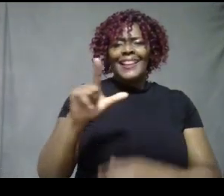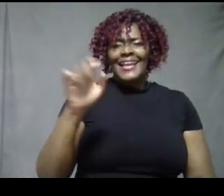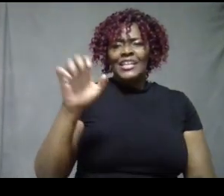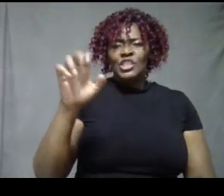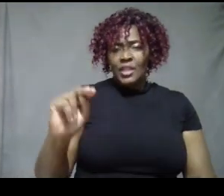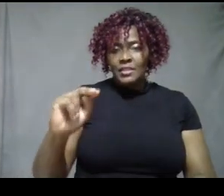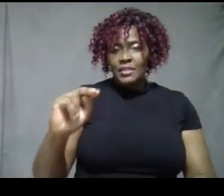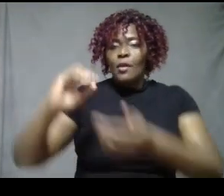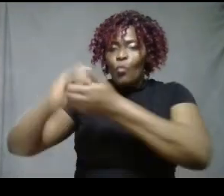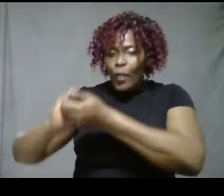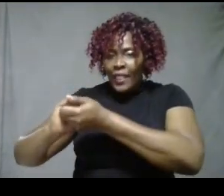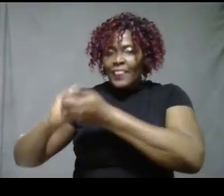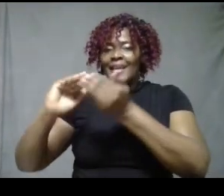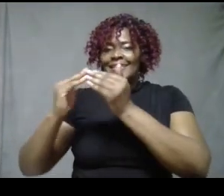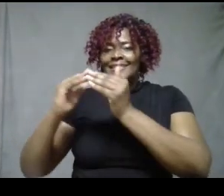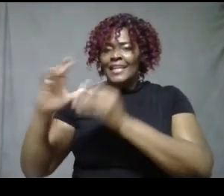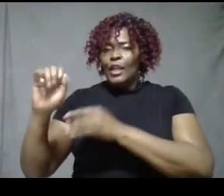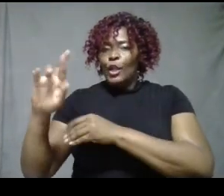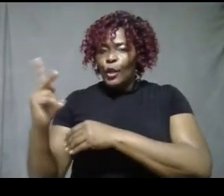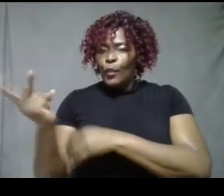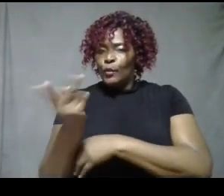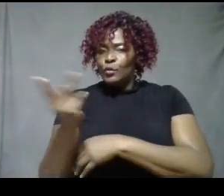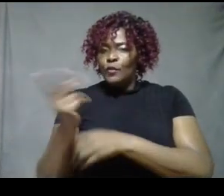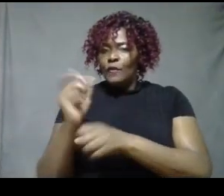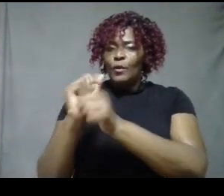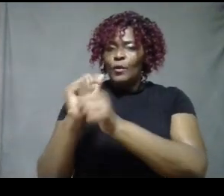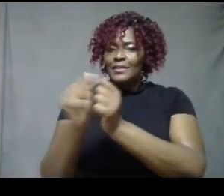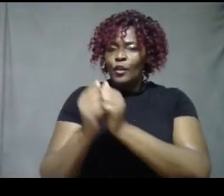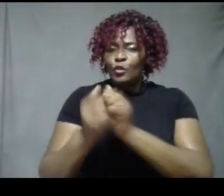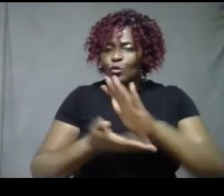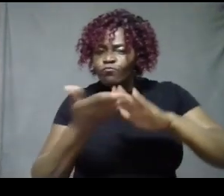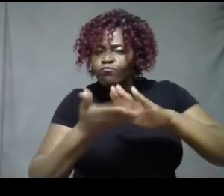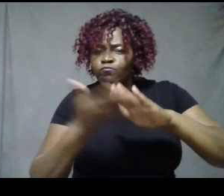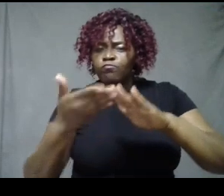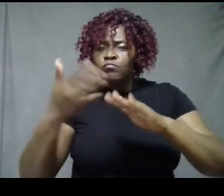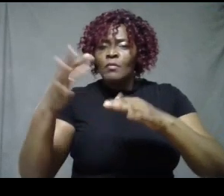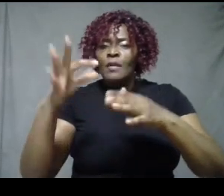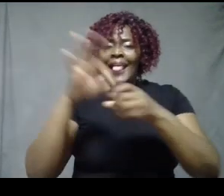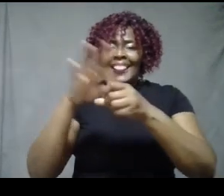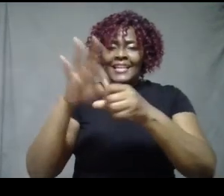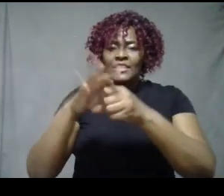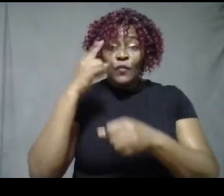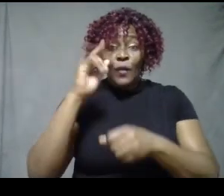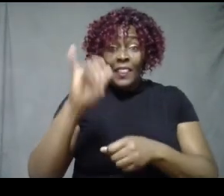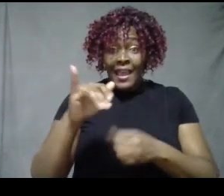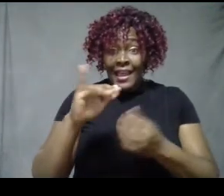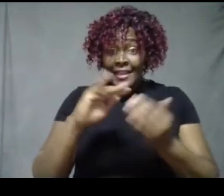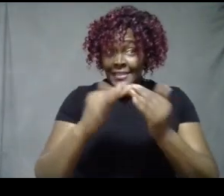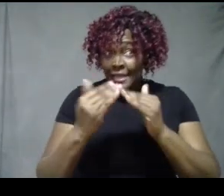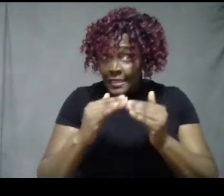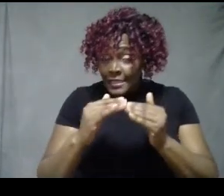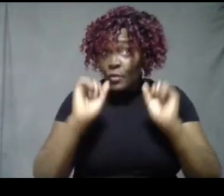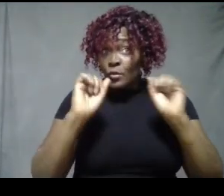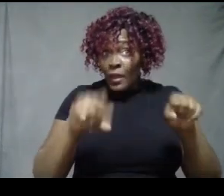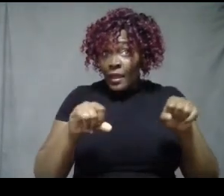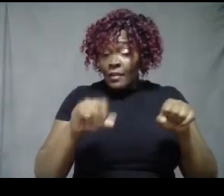clerk and facilitates elections for the city. Is that a relevant resource that we can utilize to